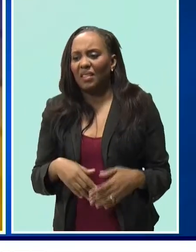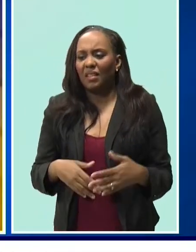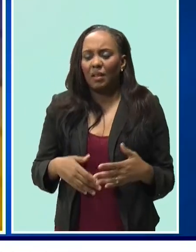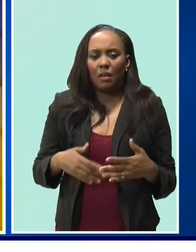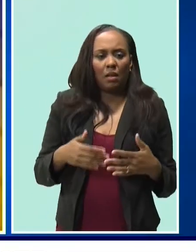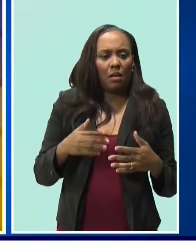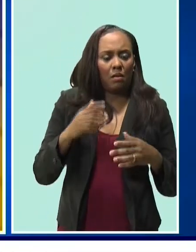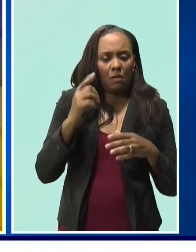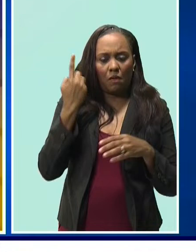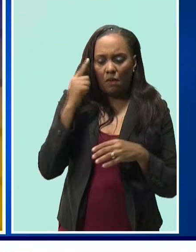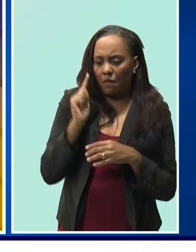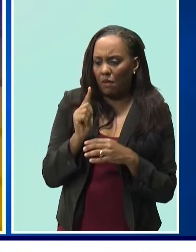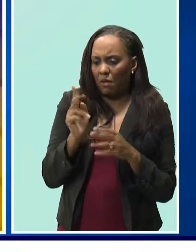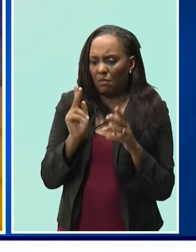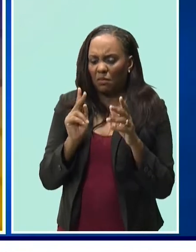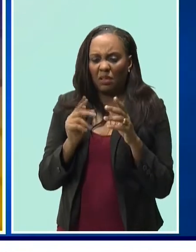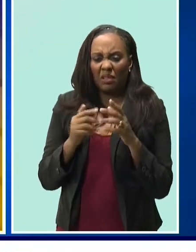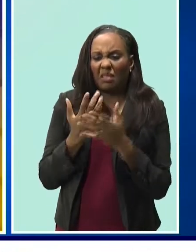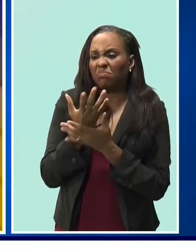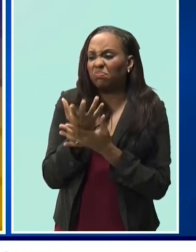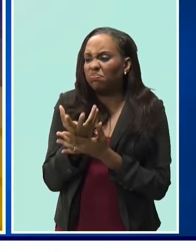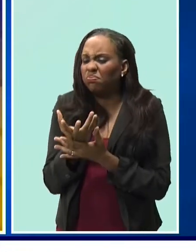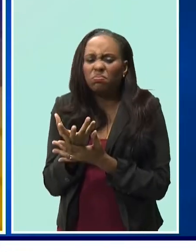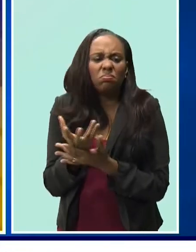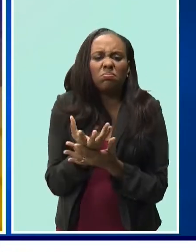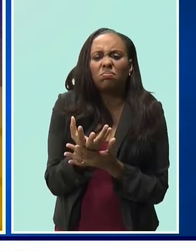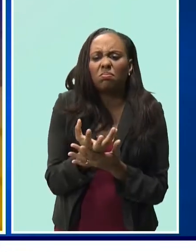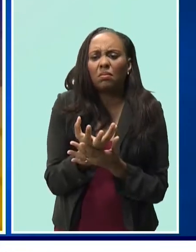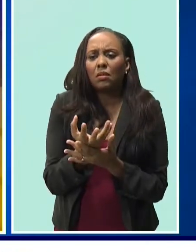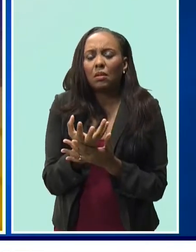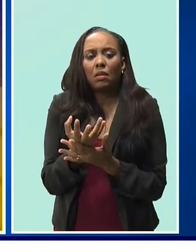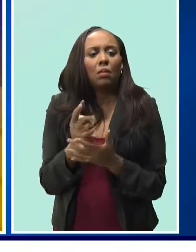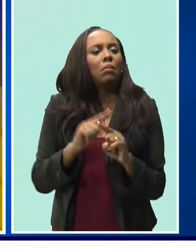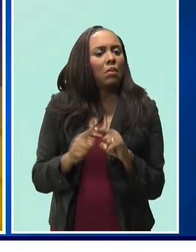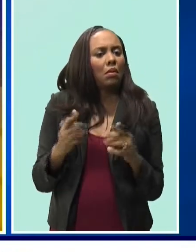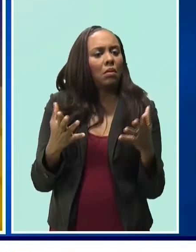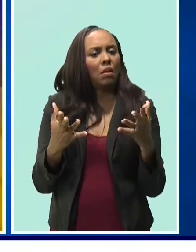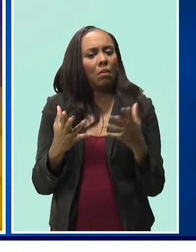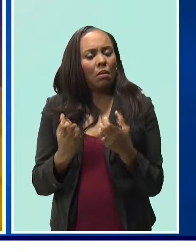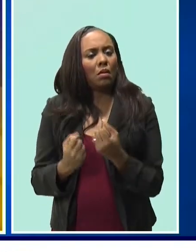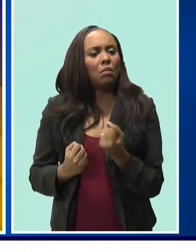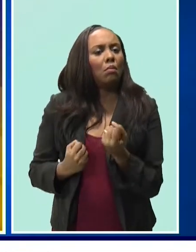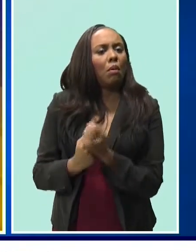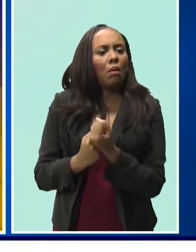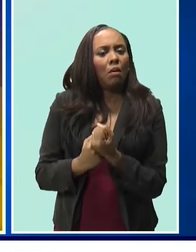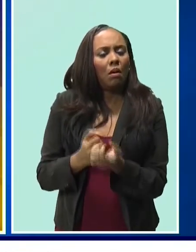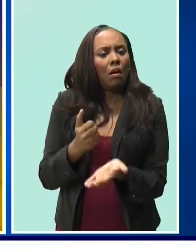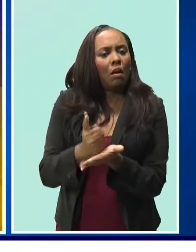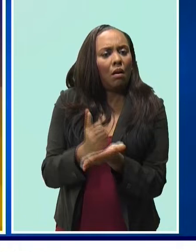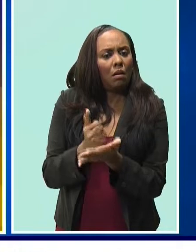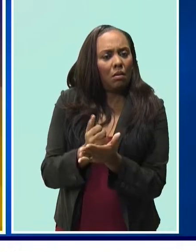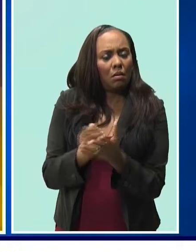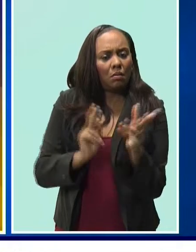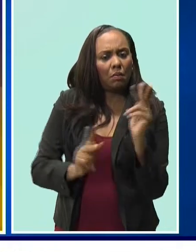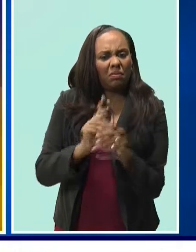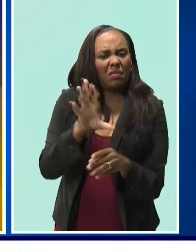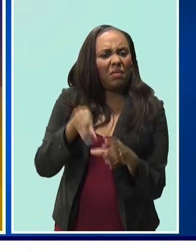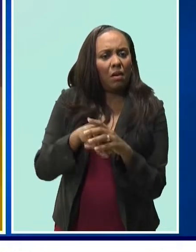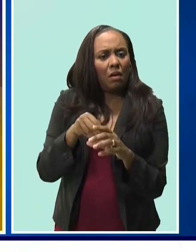mendicancy, but to establish one that enables those artists and other cultural and creative